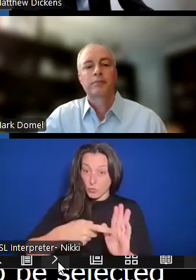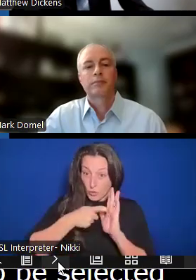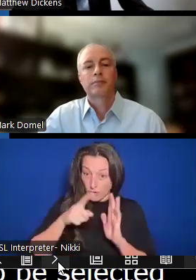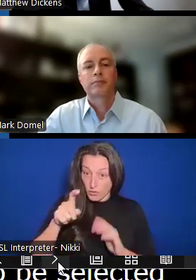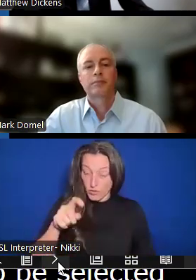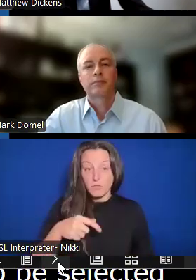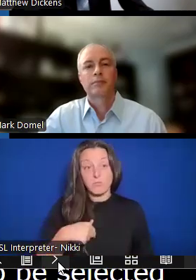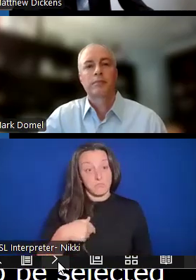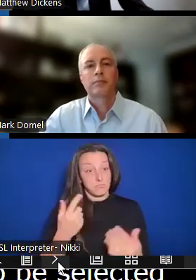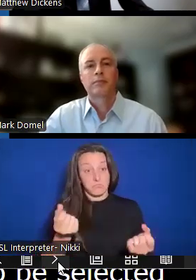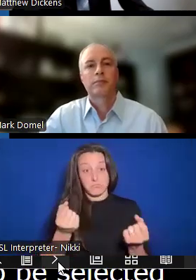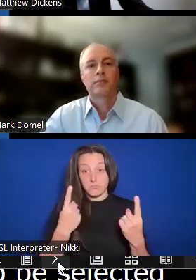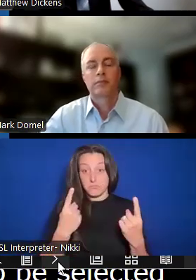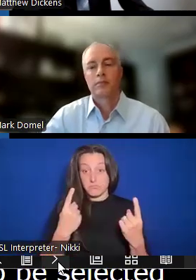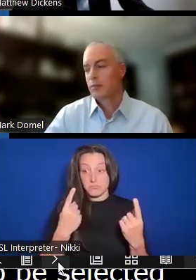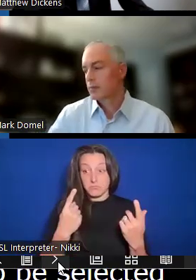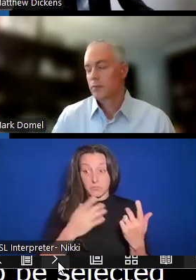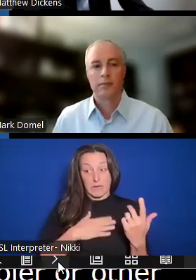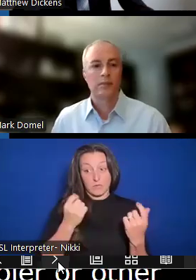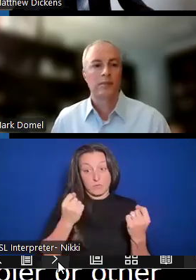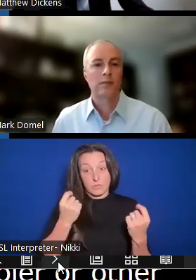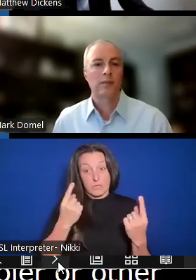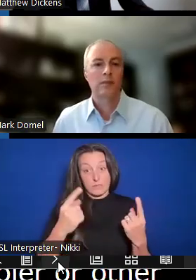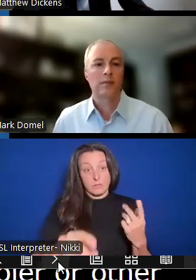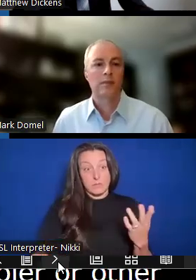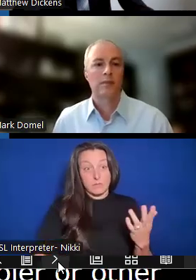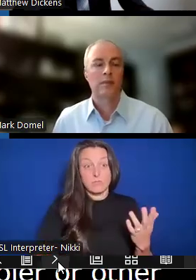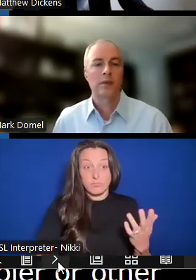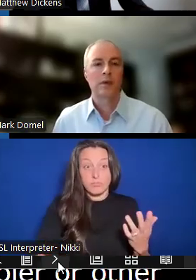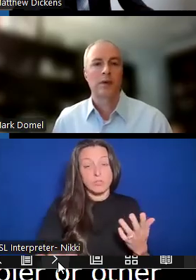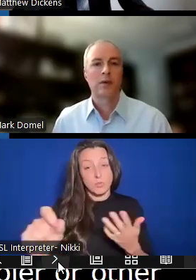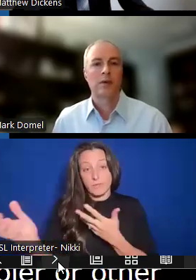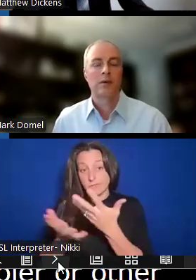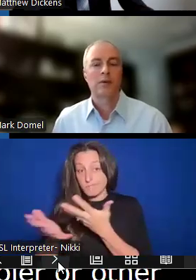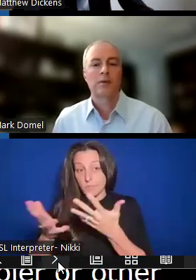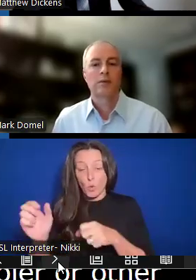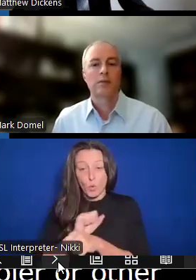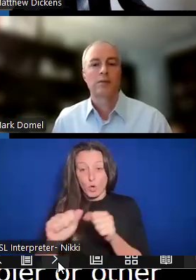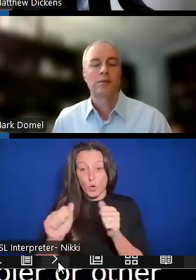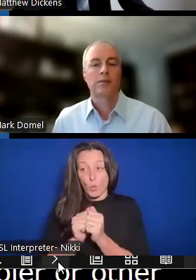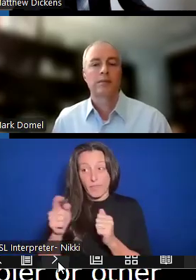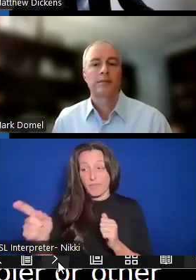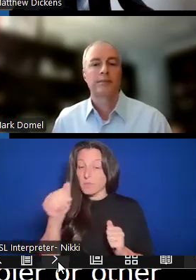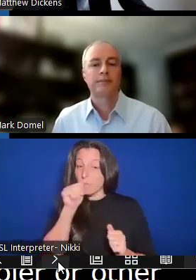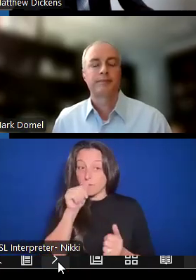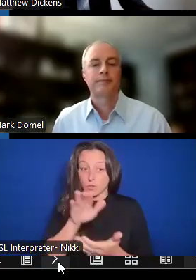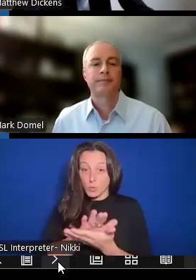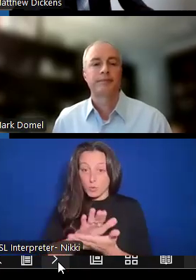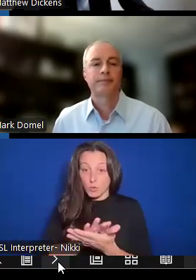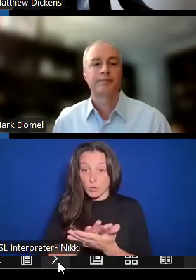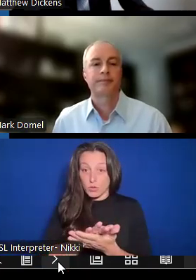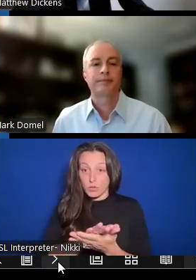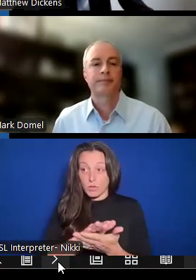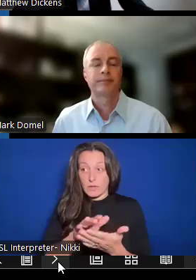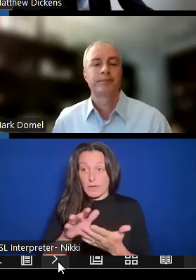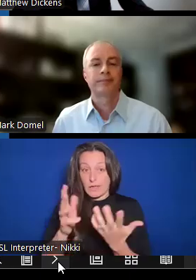I am under the assumption that you have to work with your school, the private school that you're attending, and get